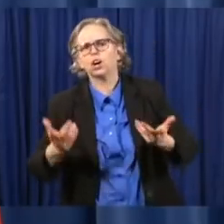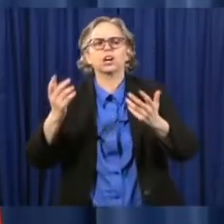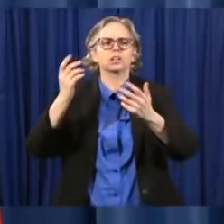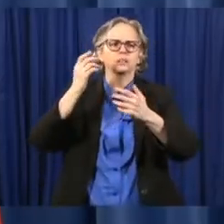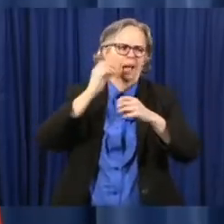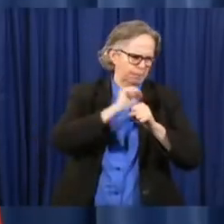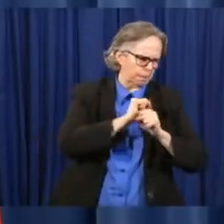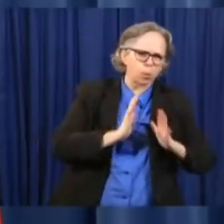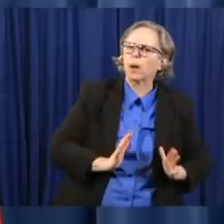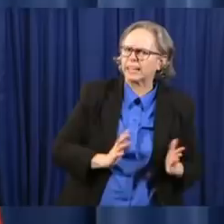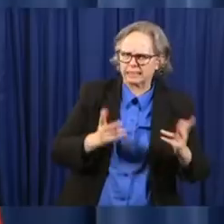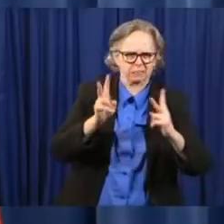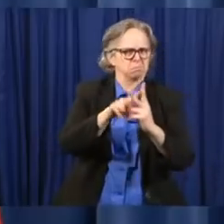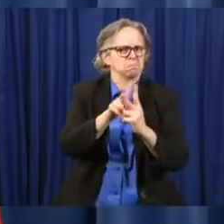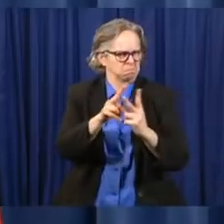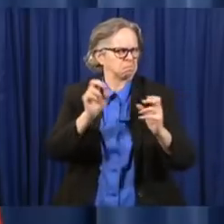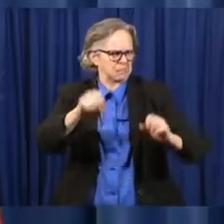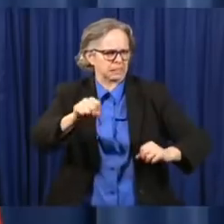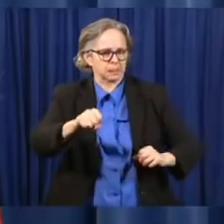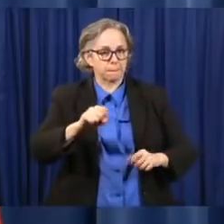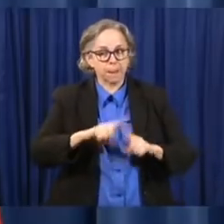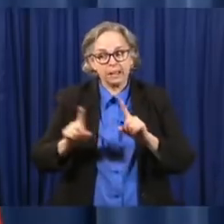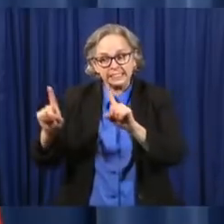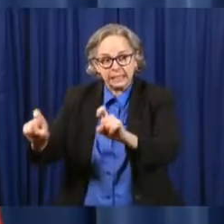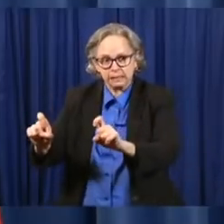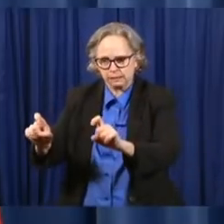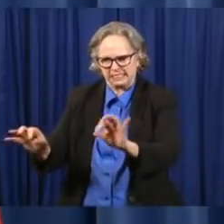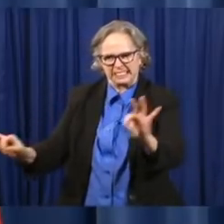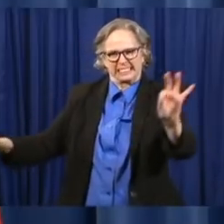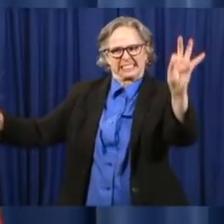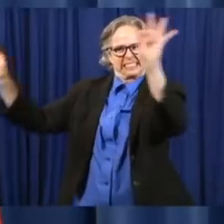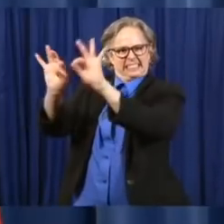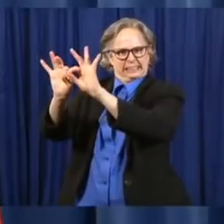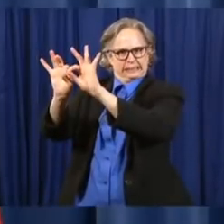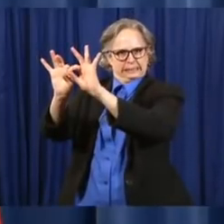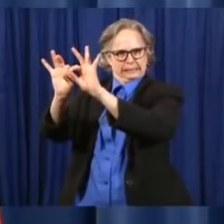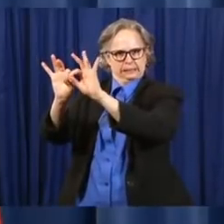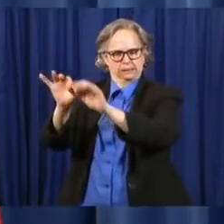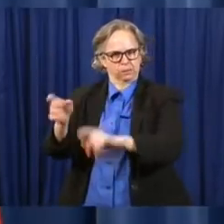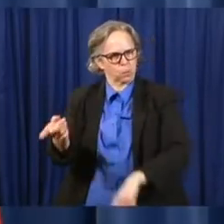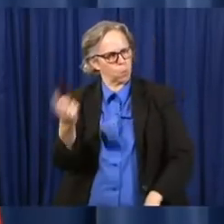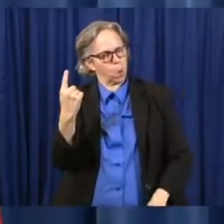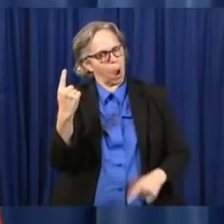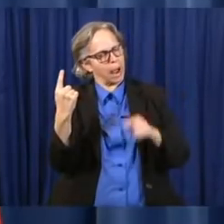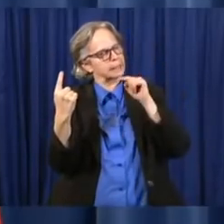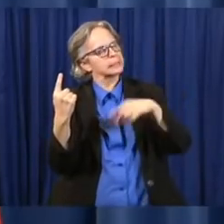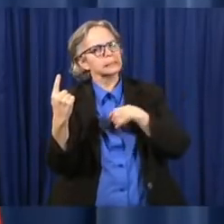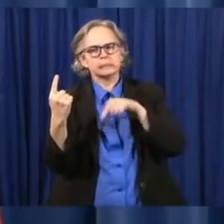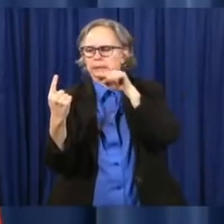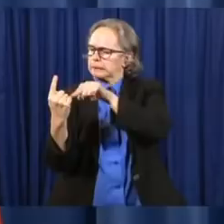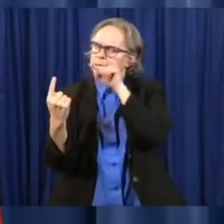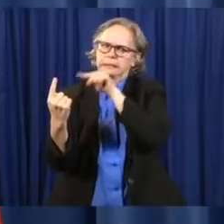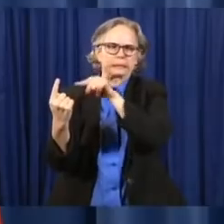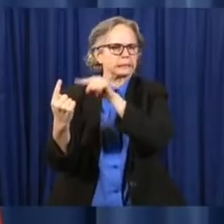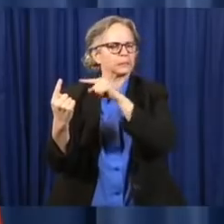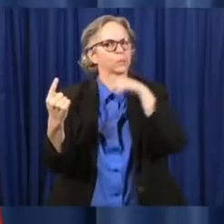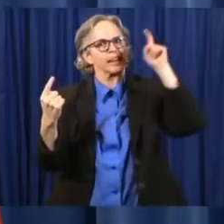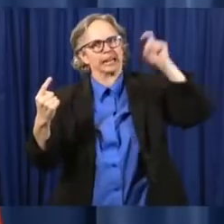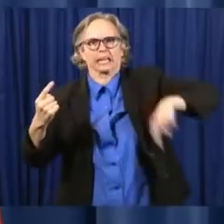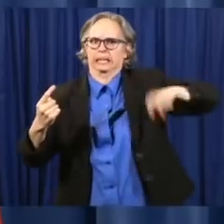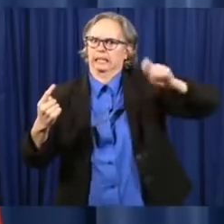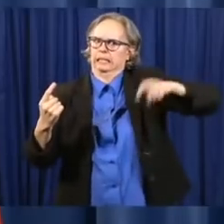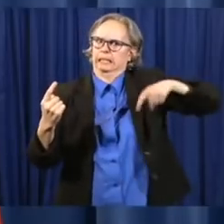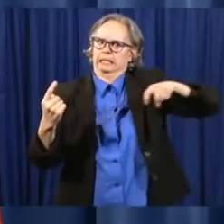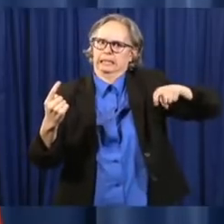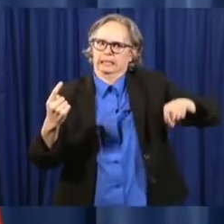who work there. But testing is one of the things that we need to really